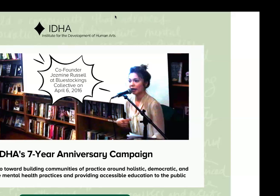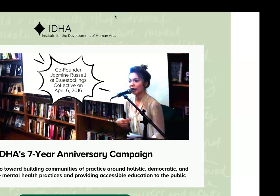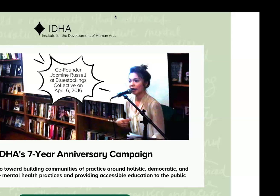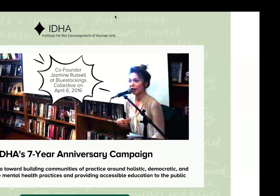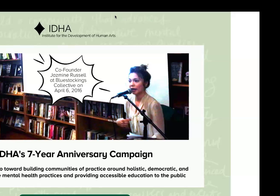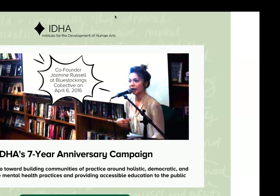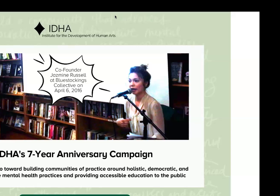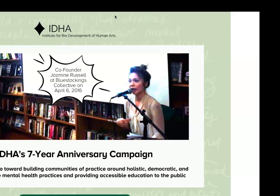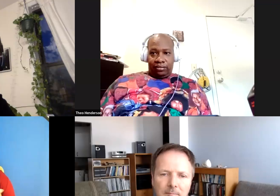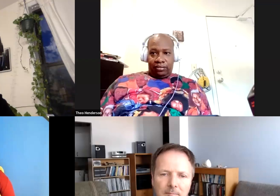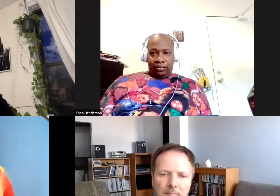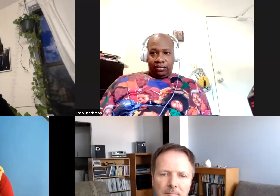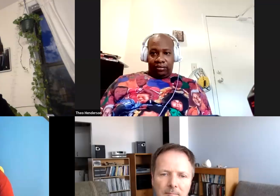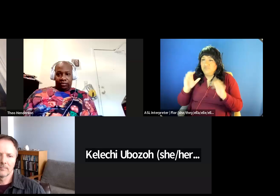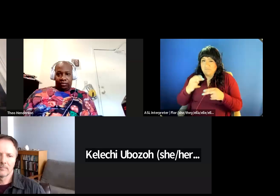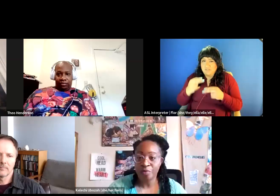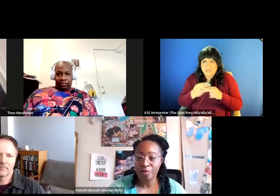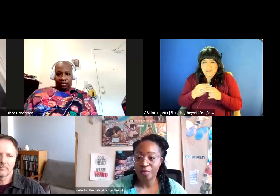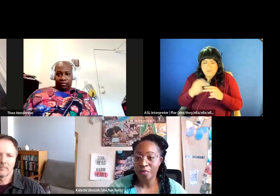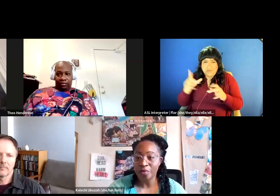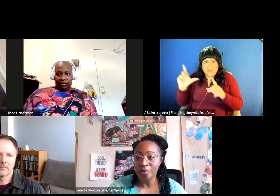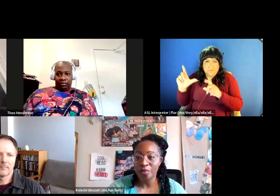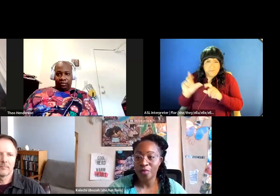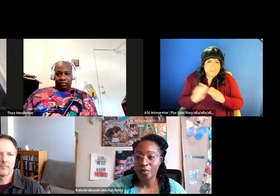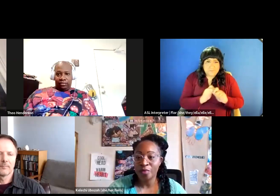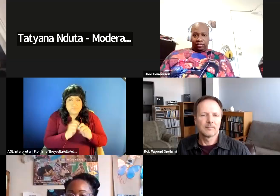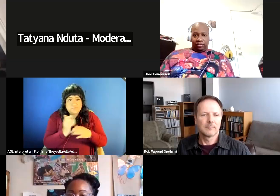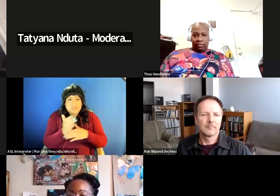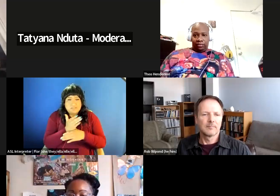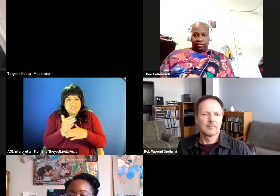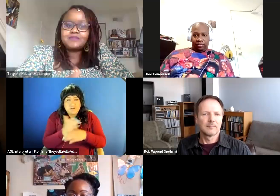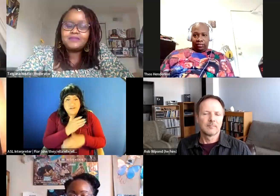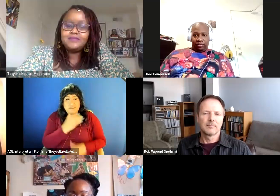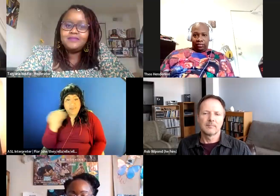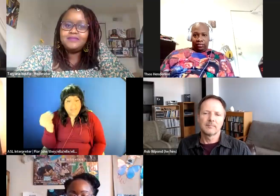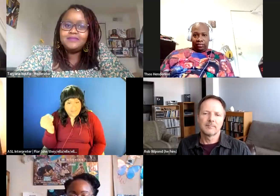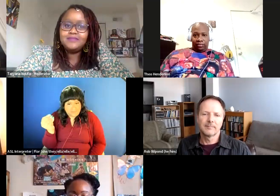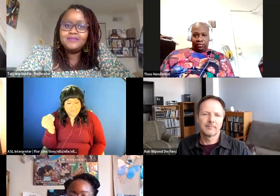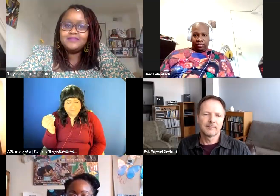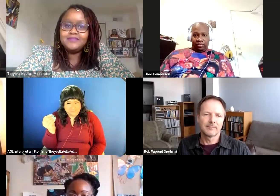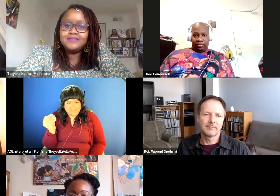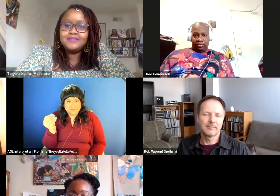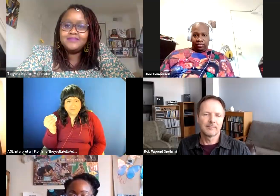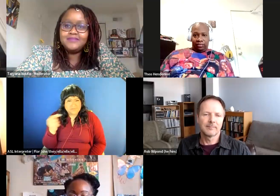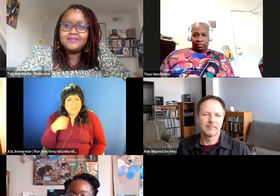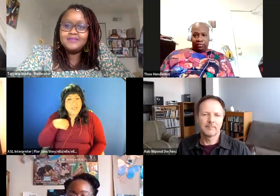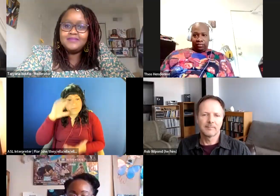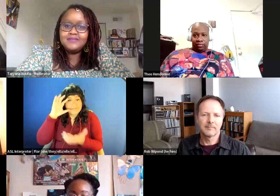on our slide, so we can take down the share. And I